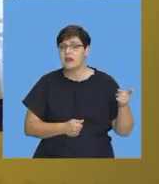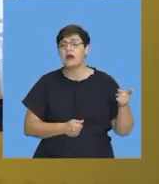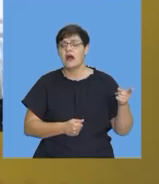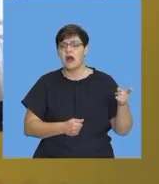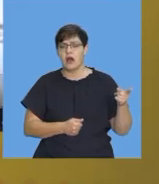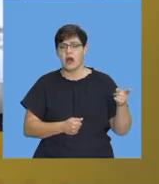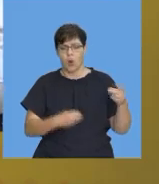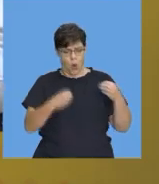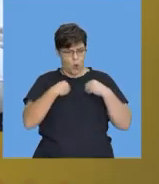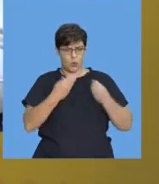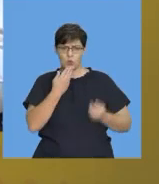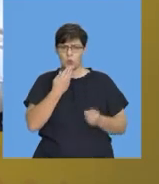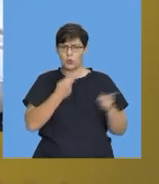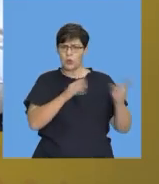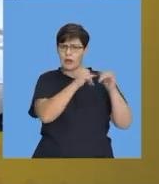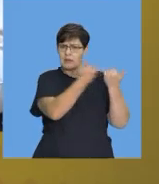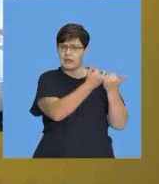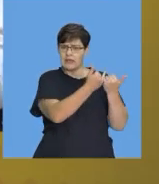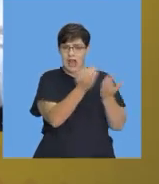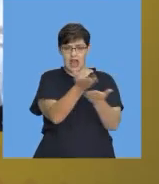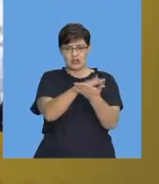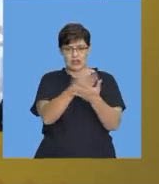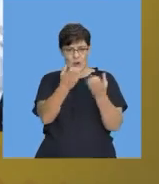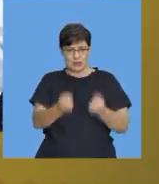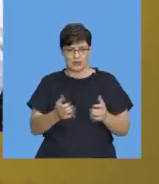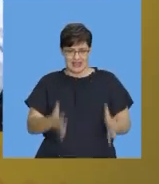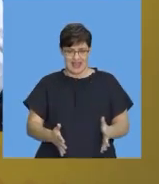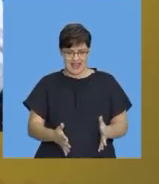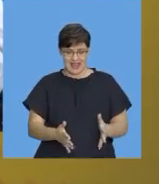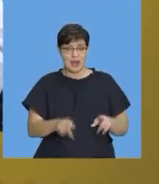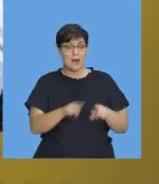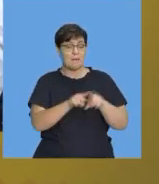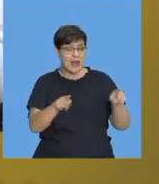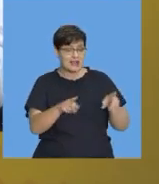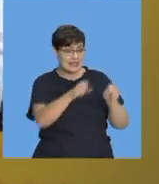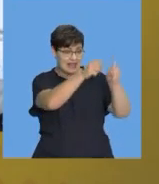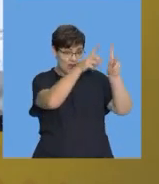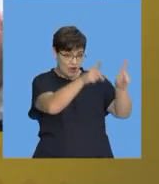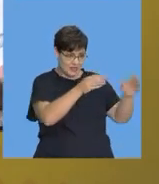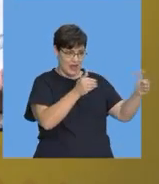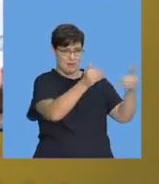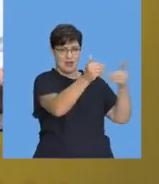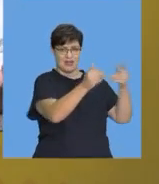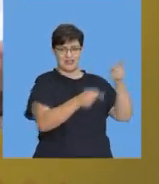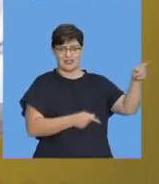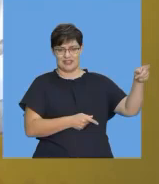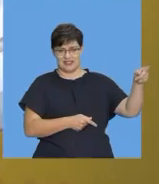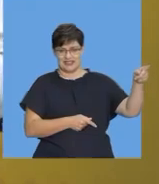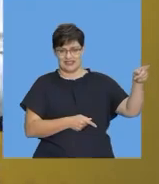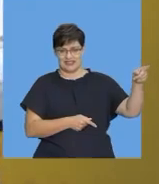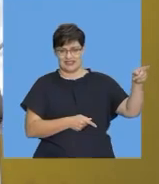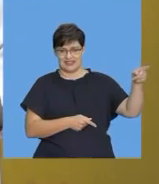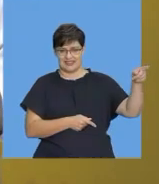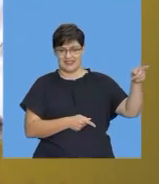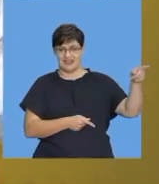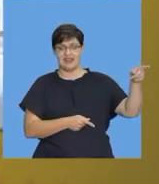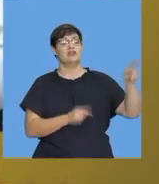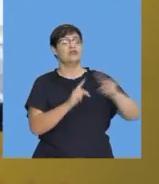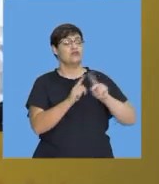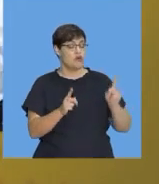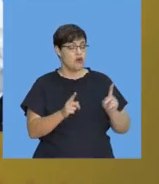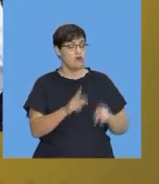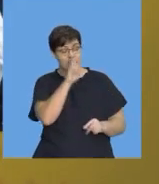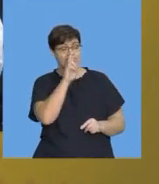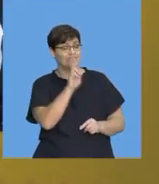shareholders, but is managed by your directors. So clearly you can see that in order for